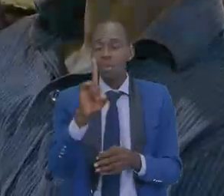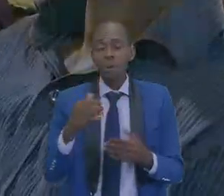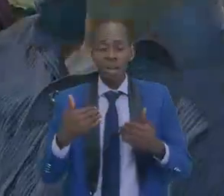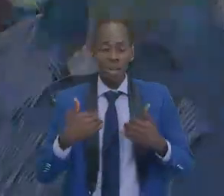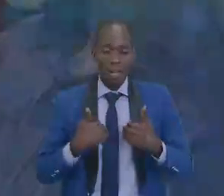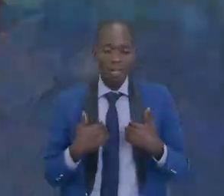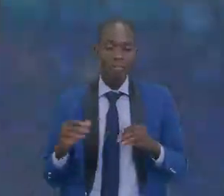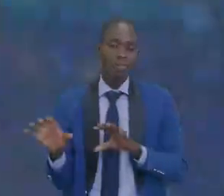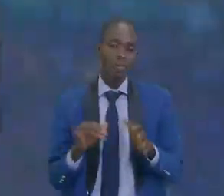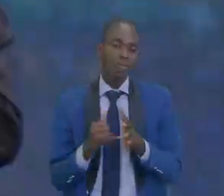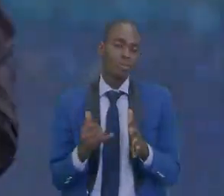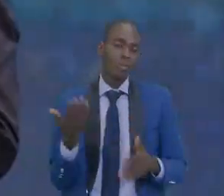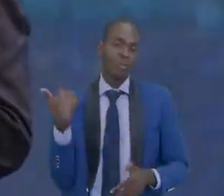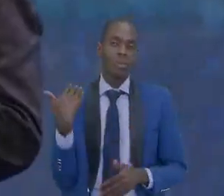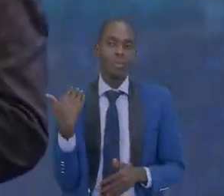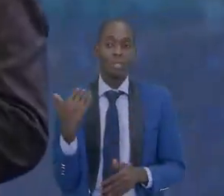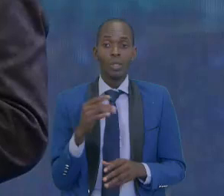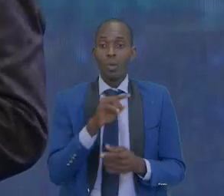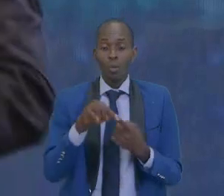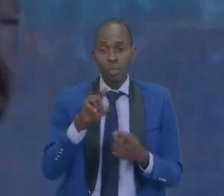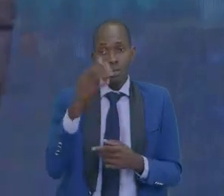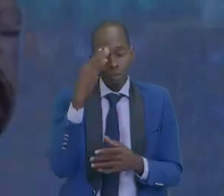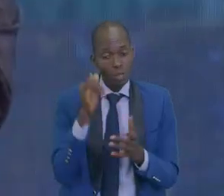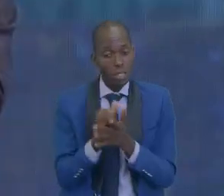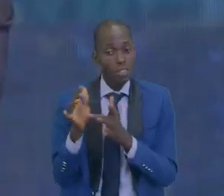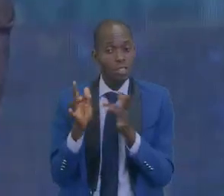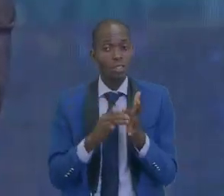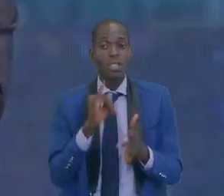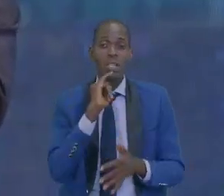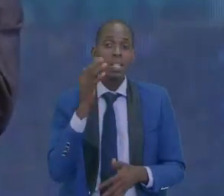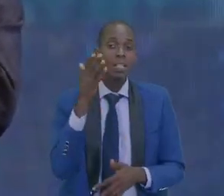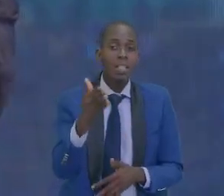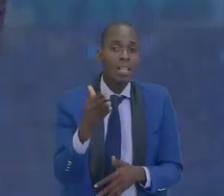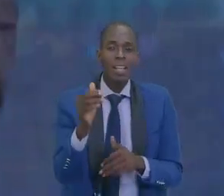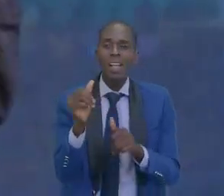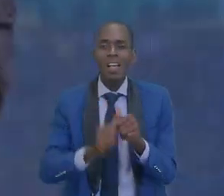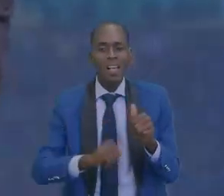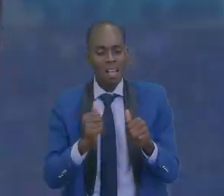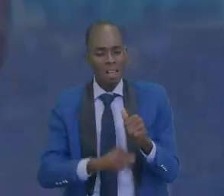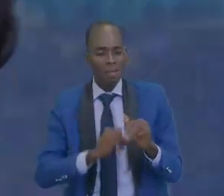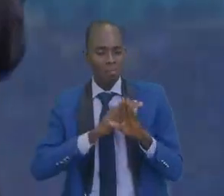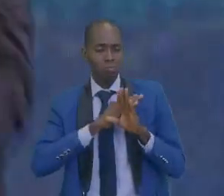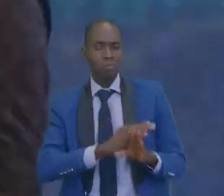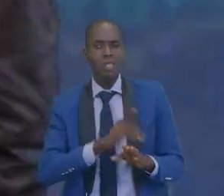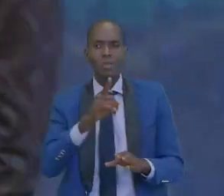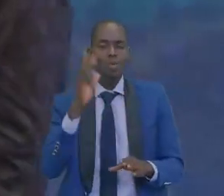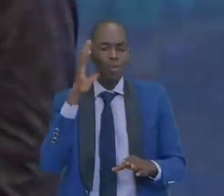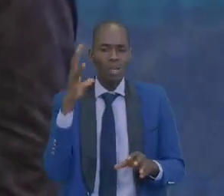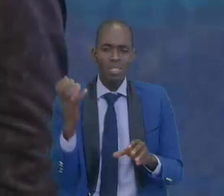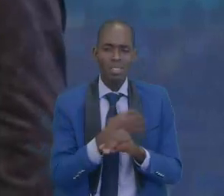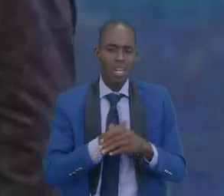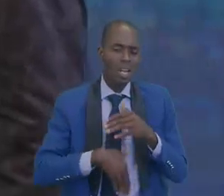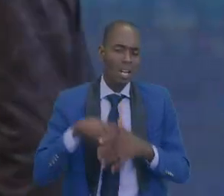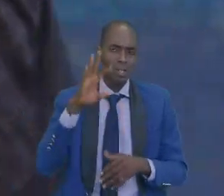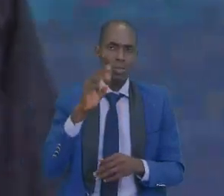you know that Jesus is there, every obstacle you'll take out of your sight.